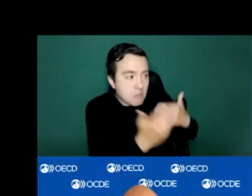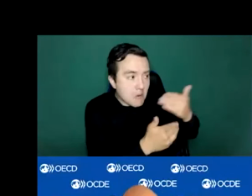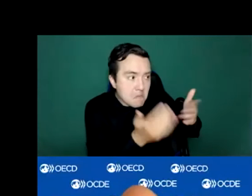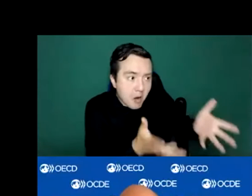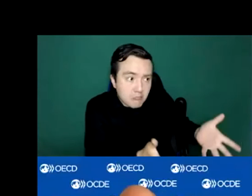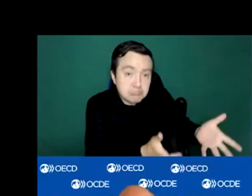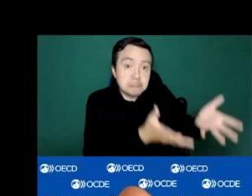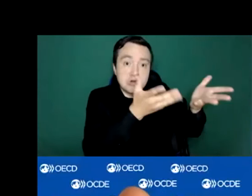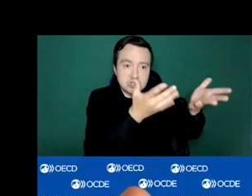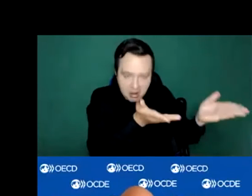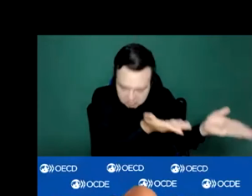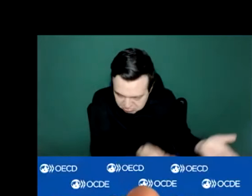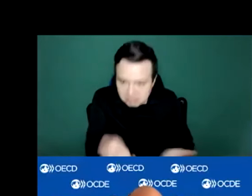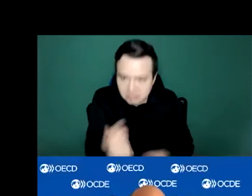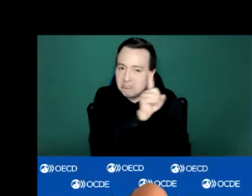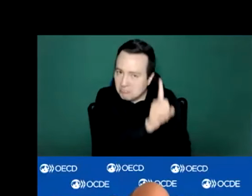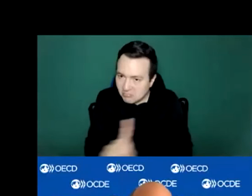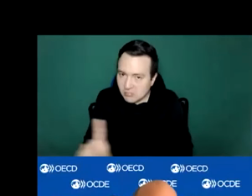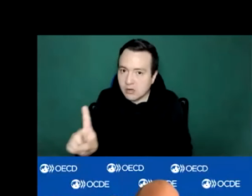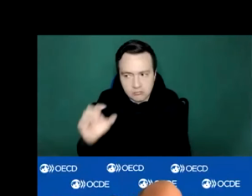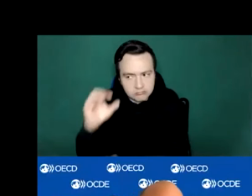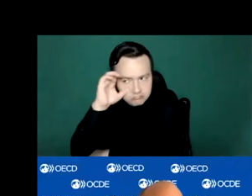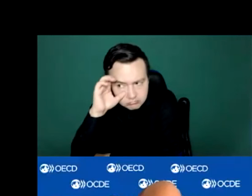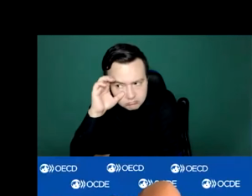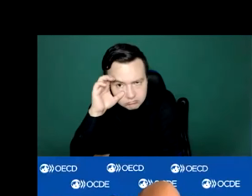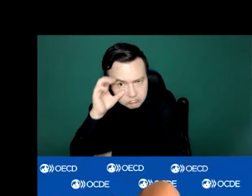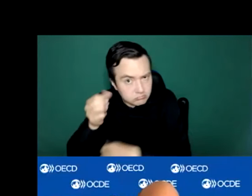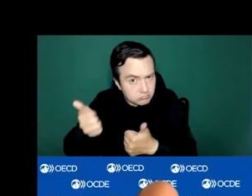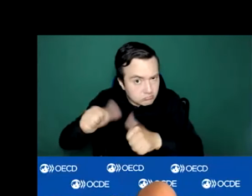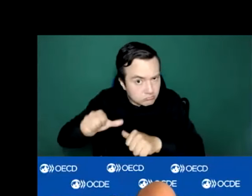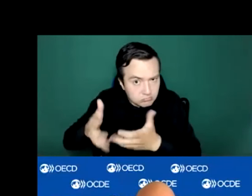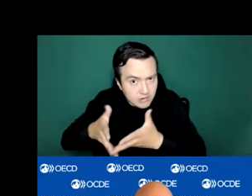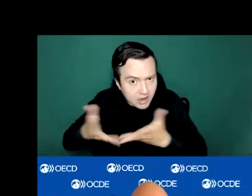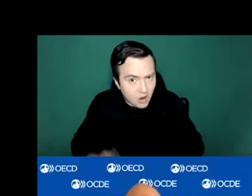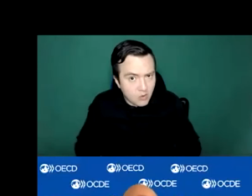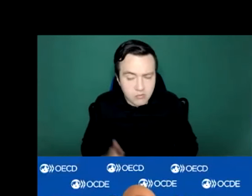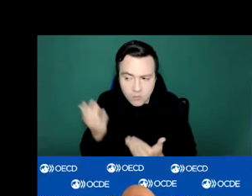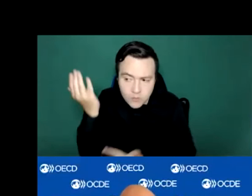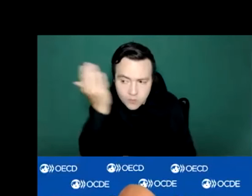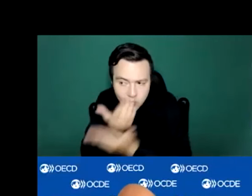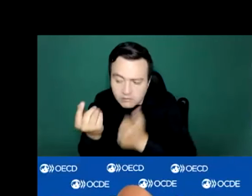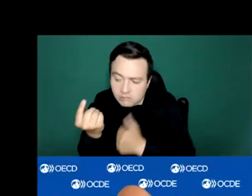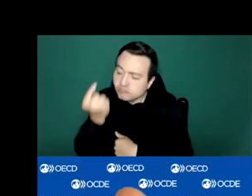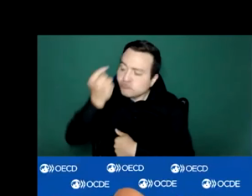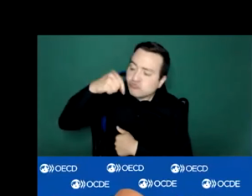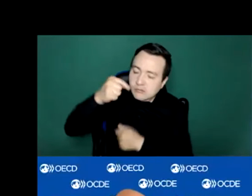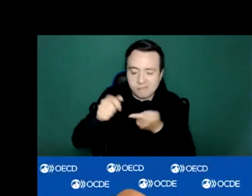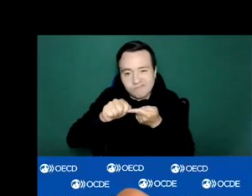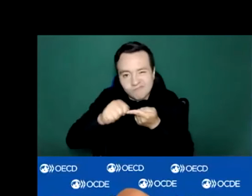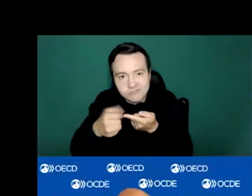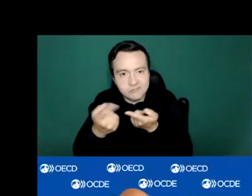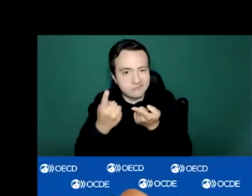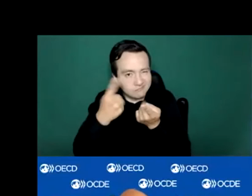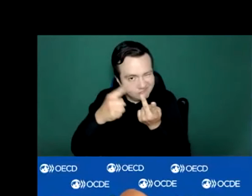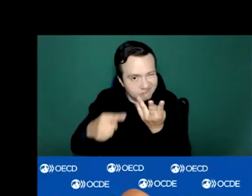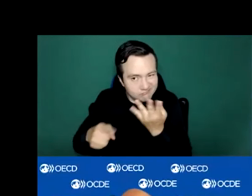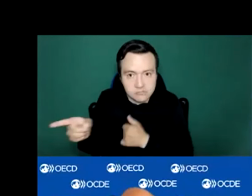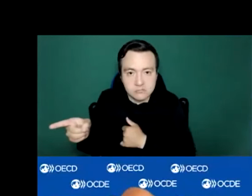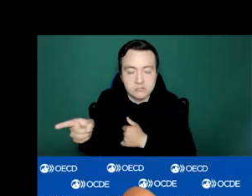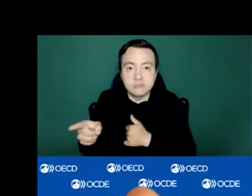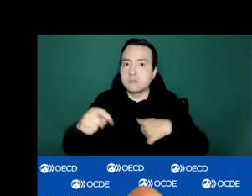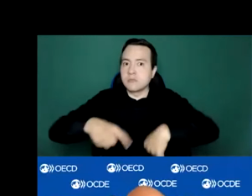in the aftermath of the pandemic, we foresee really an important backlog of cases of patients who suffered